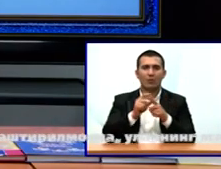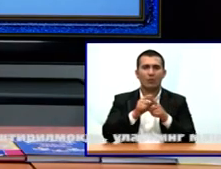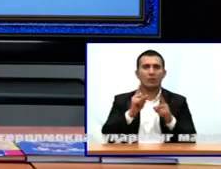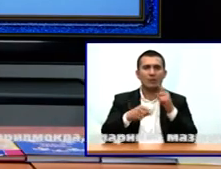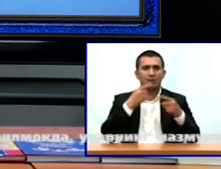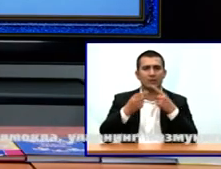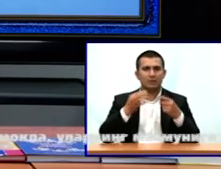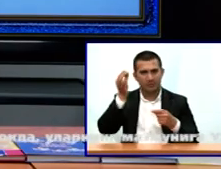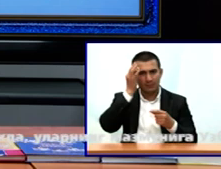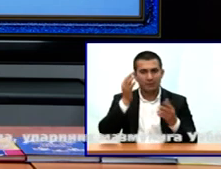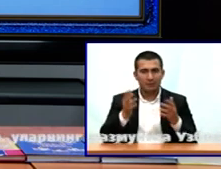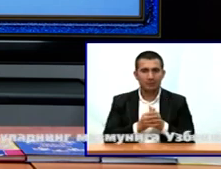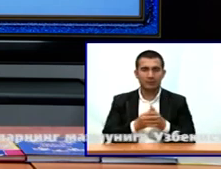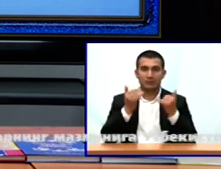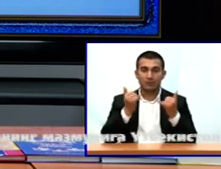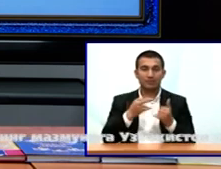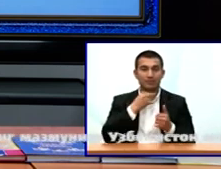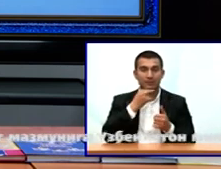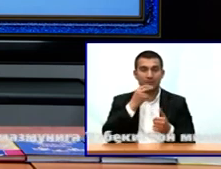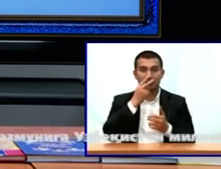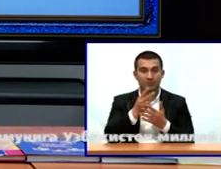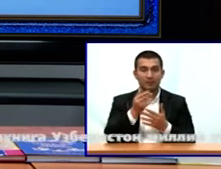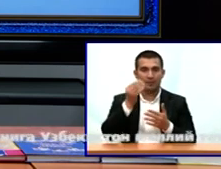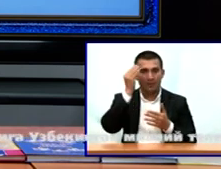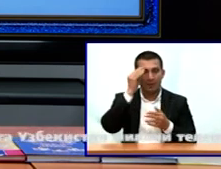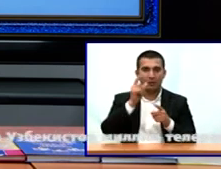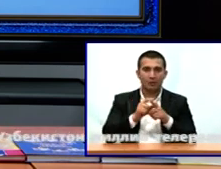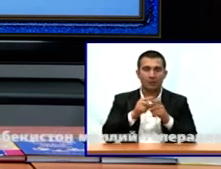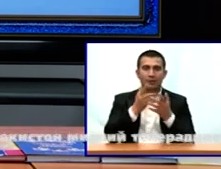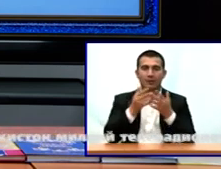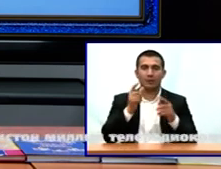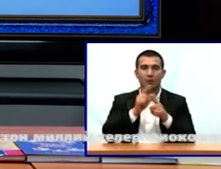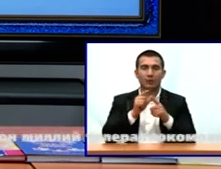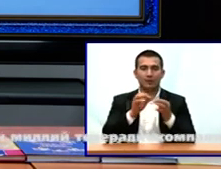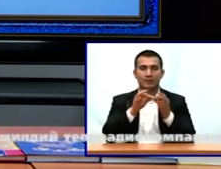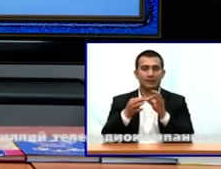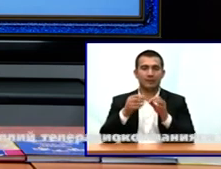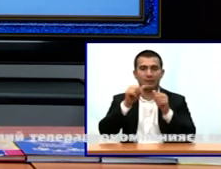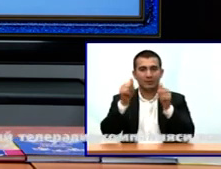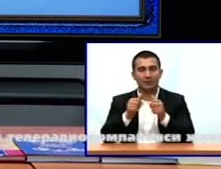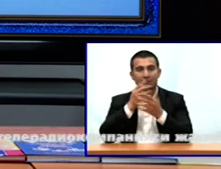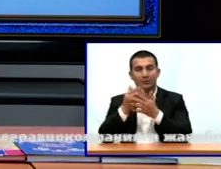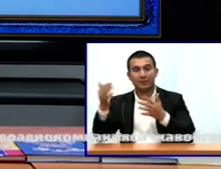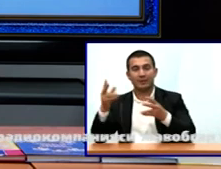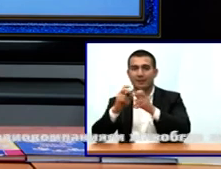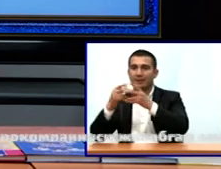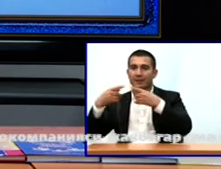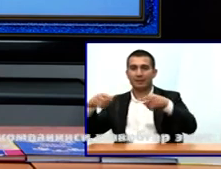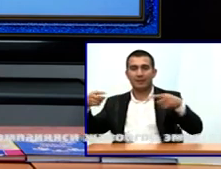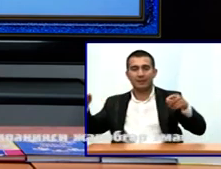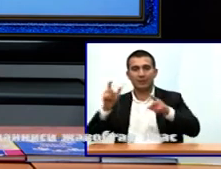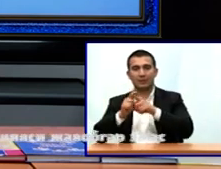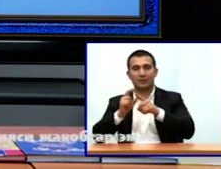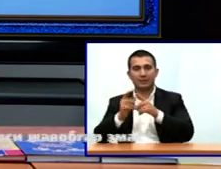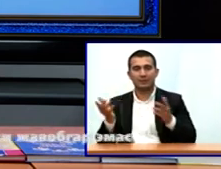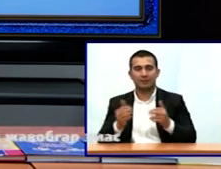edi? Demak, ma'nodosh so'zlar deb ma'nosi bir xil, shakli har xil bo'lgan so'zlarga aytilar